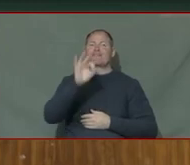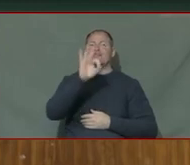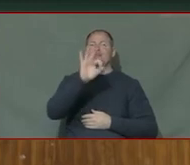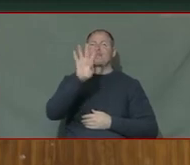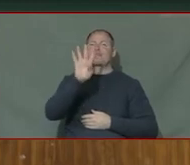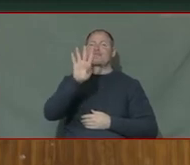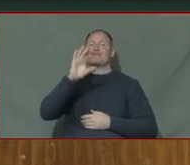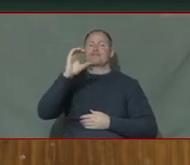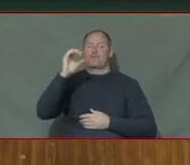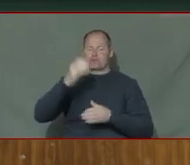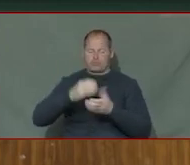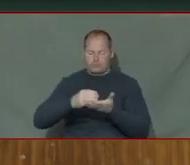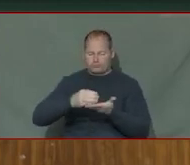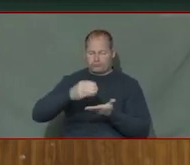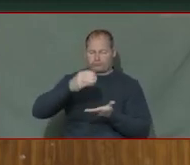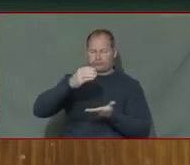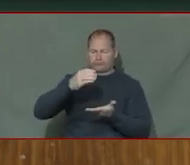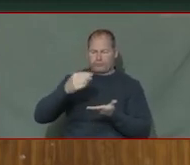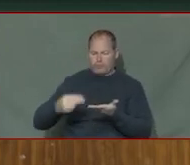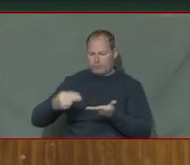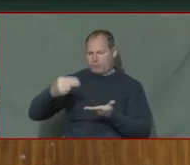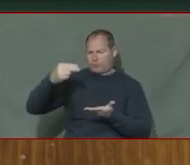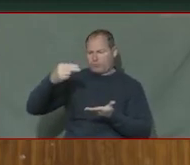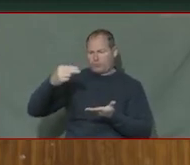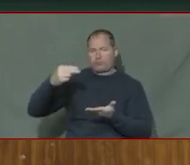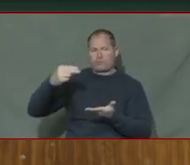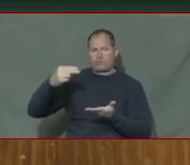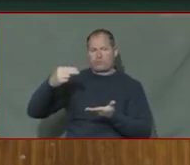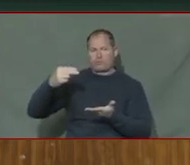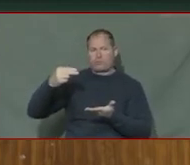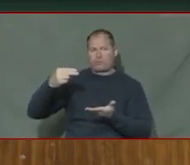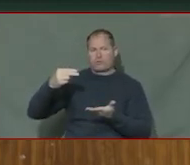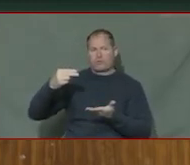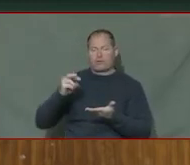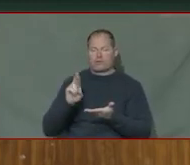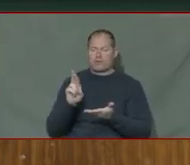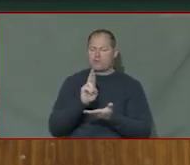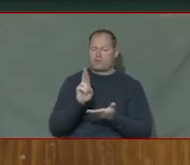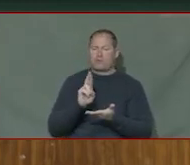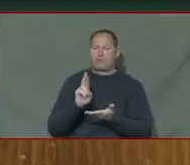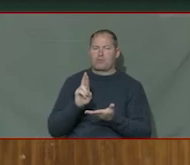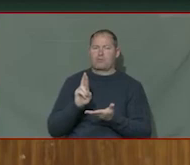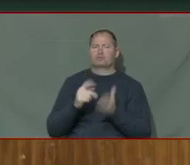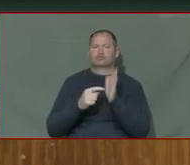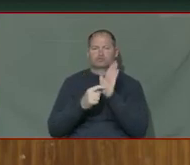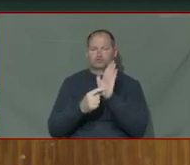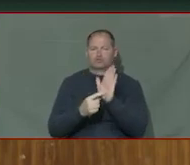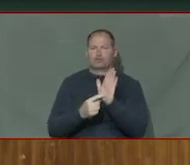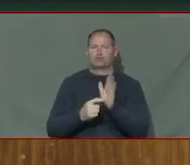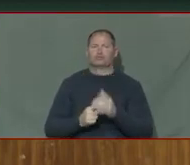can with a height of h and a radius r is shown below.